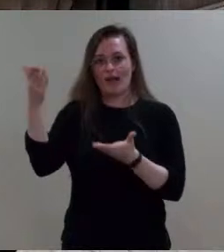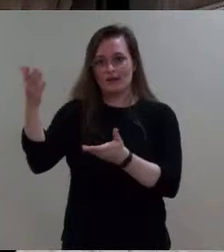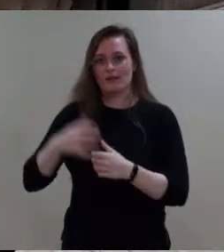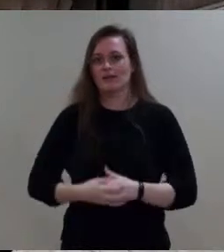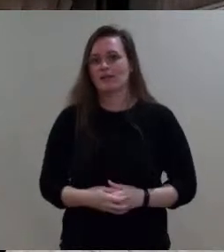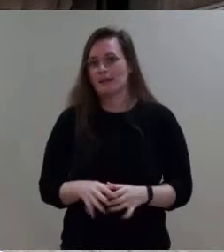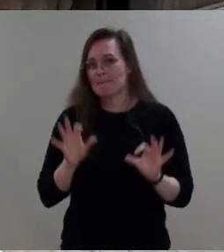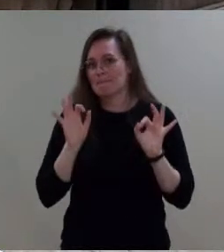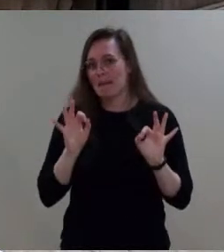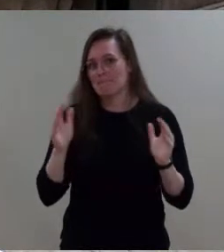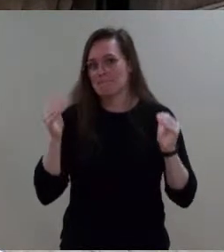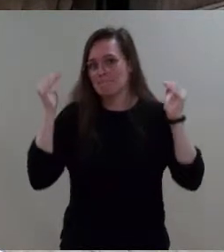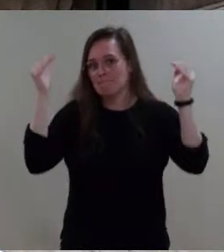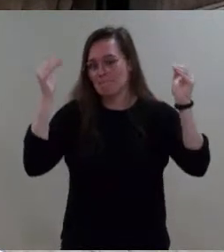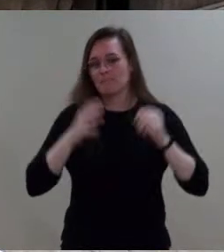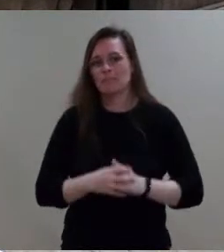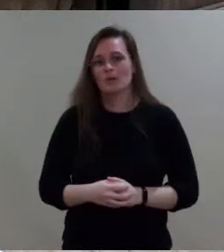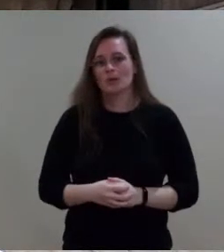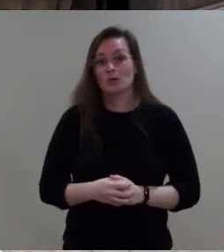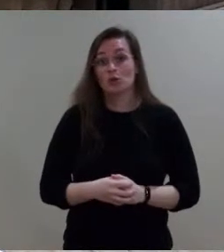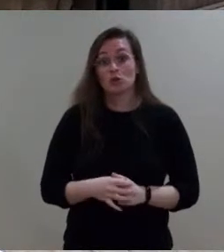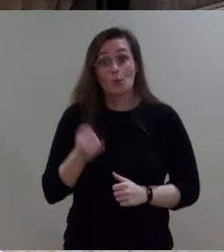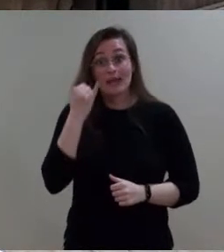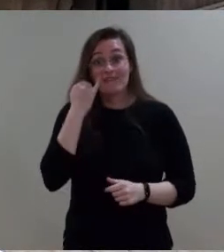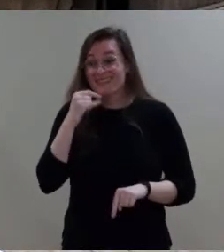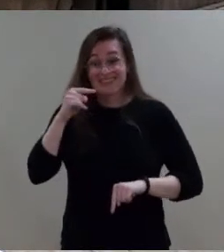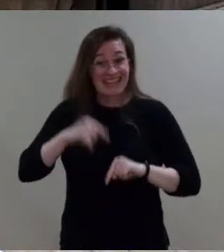at a standard that people want,